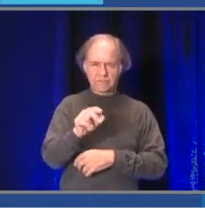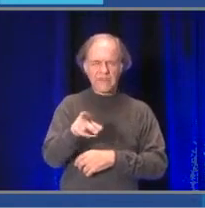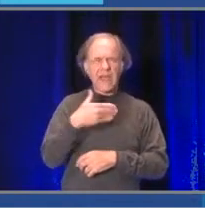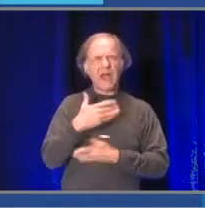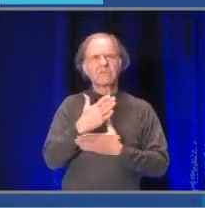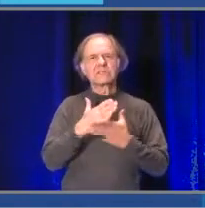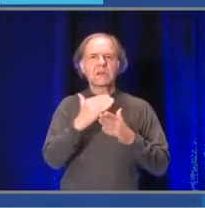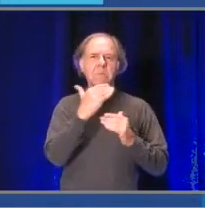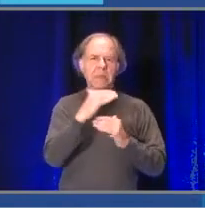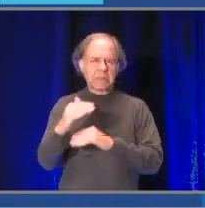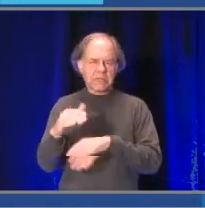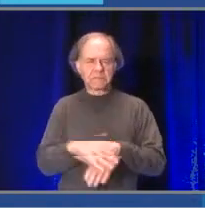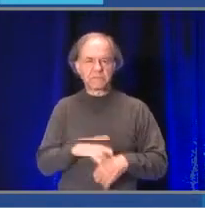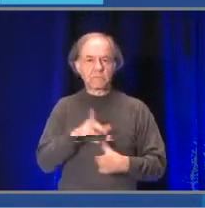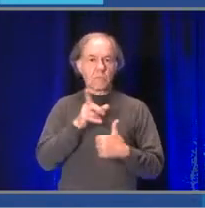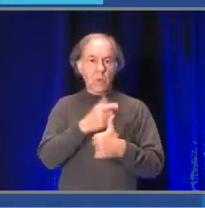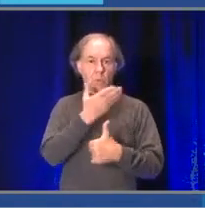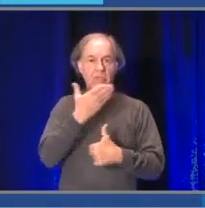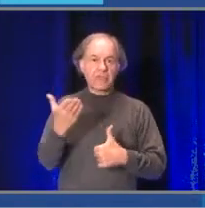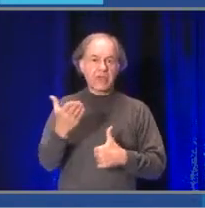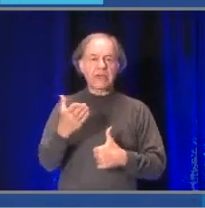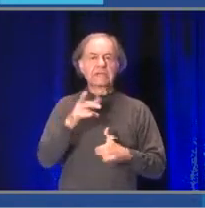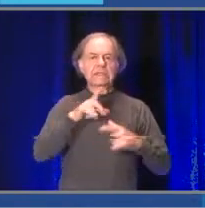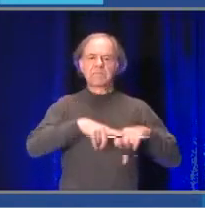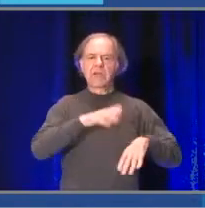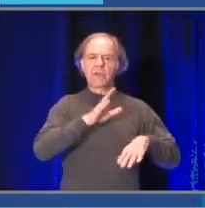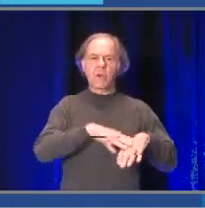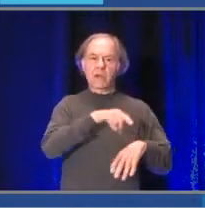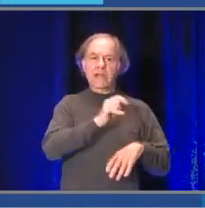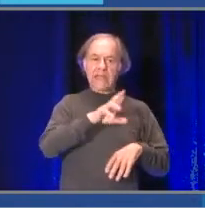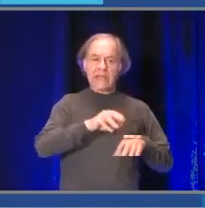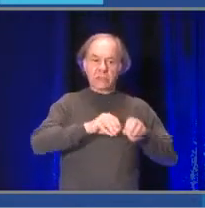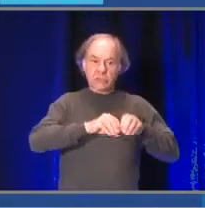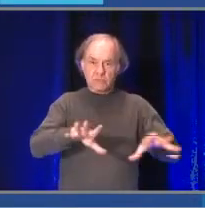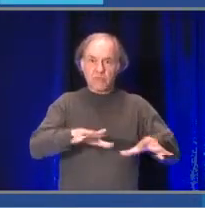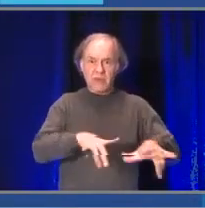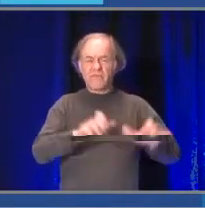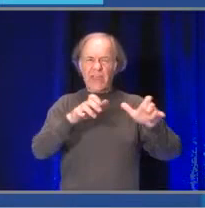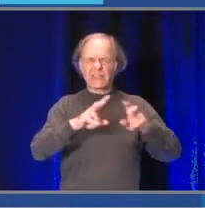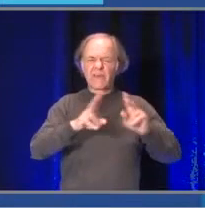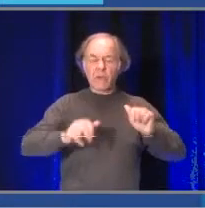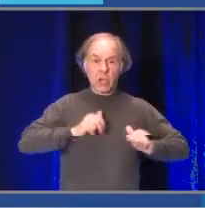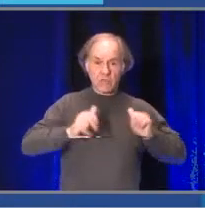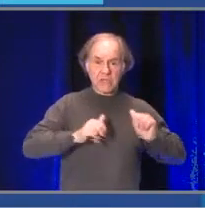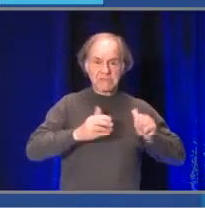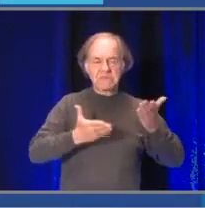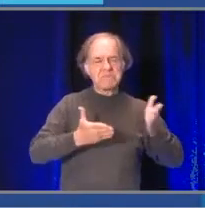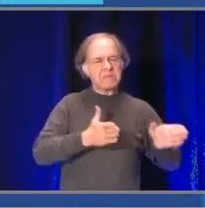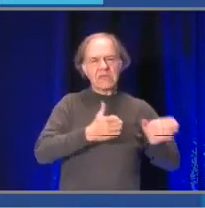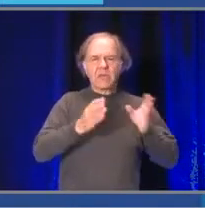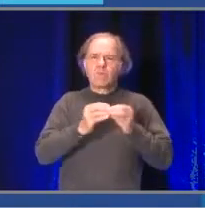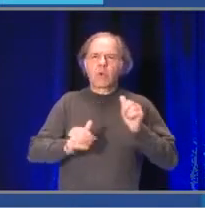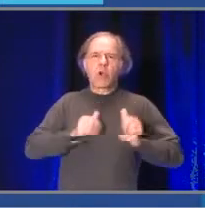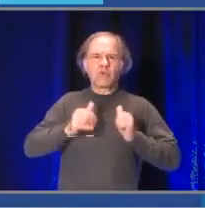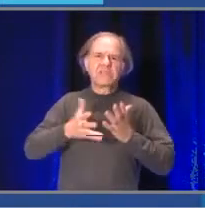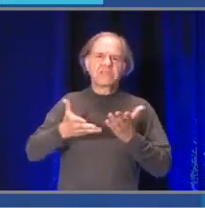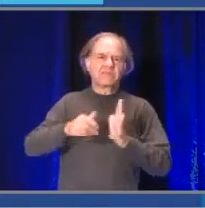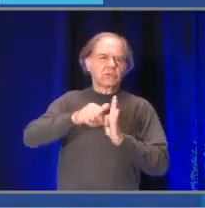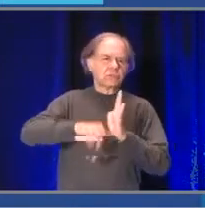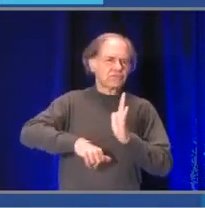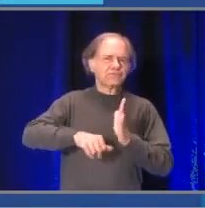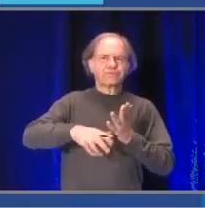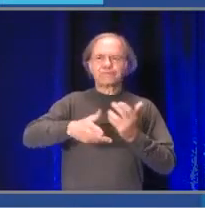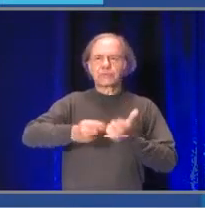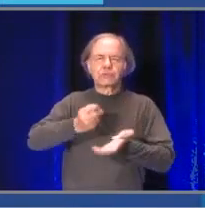limiting factors. One is the aggressiveness of cancer cells. Very aggressive cancers might be treated with more aggressive